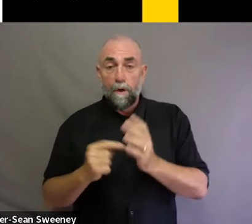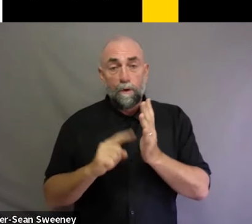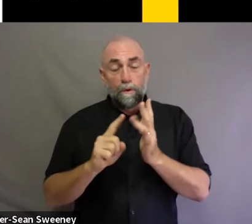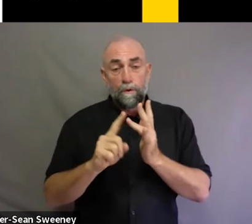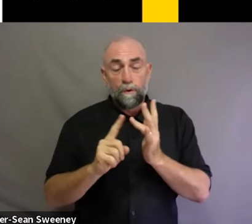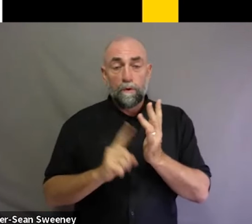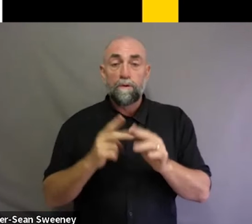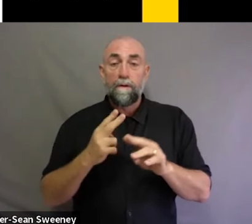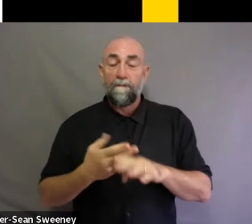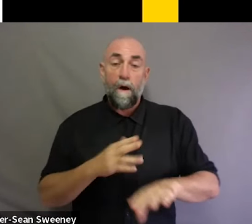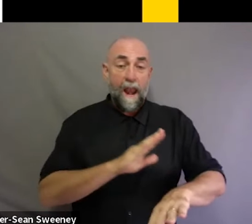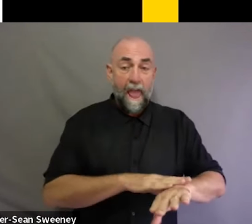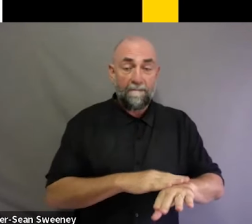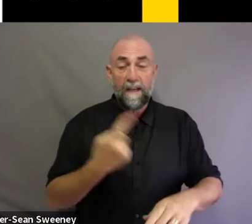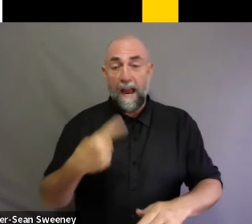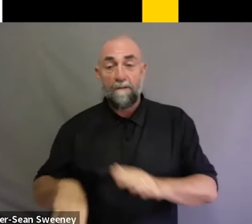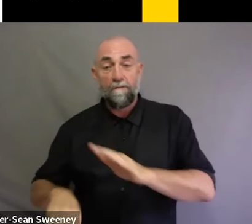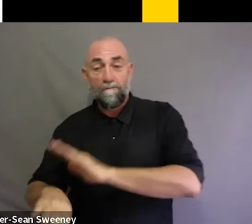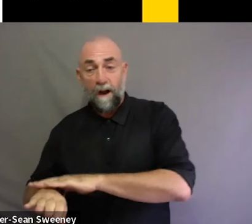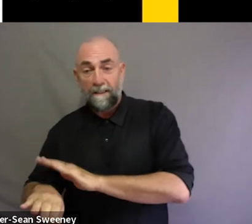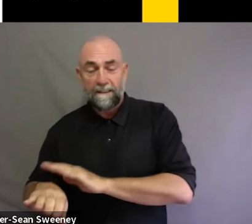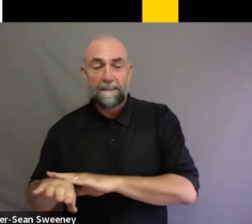have to keep hand tools available.